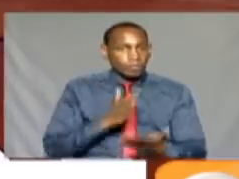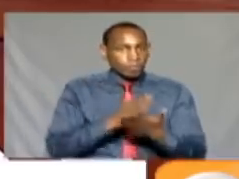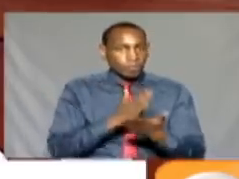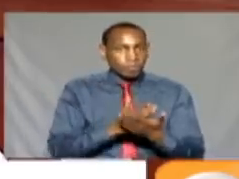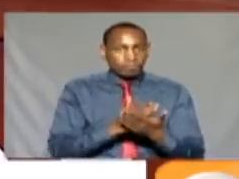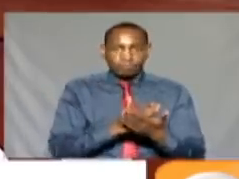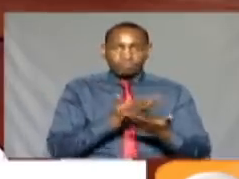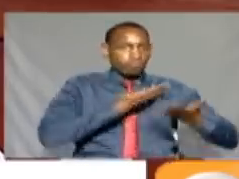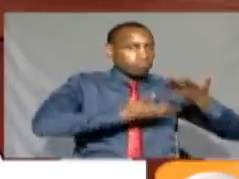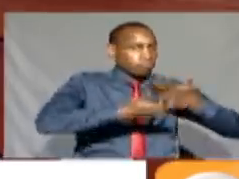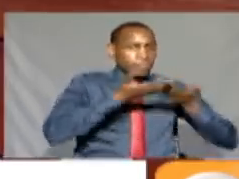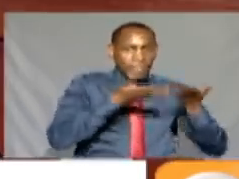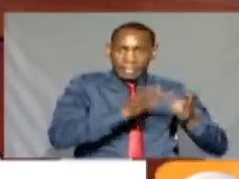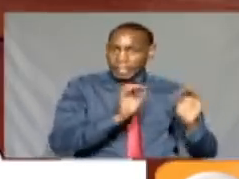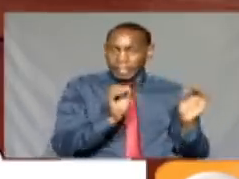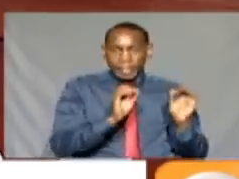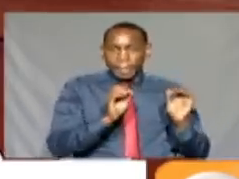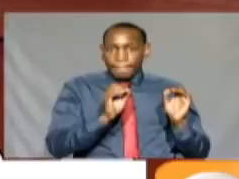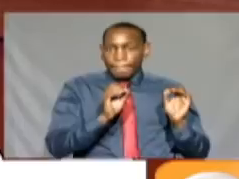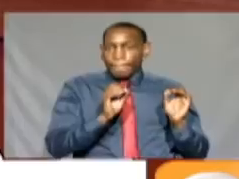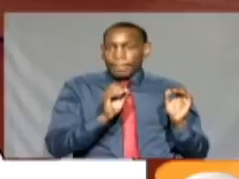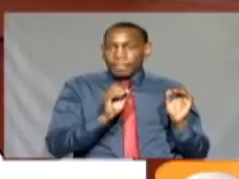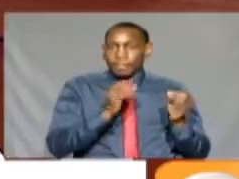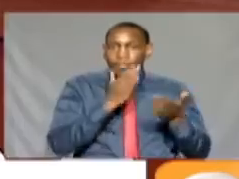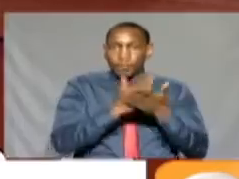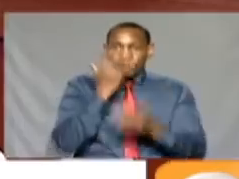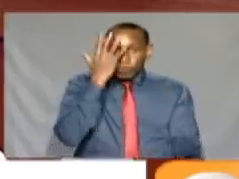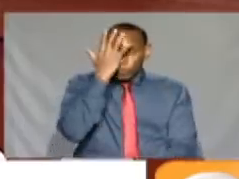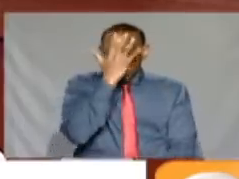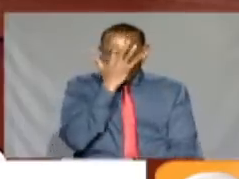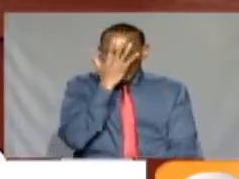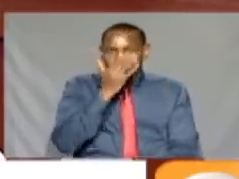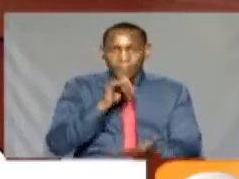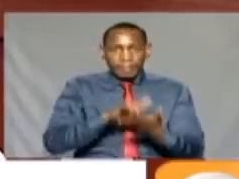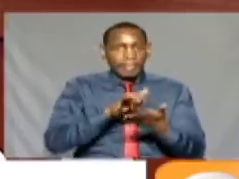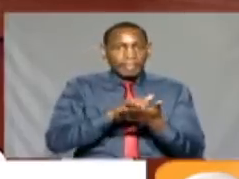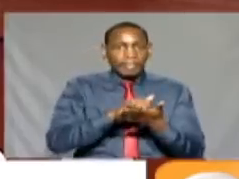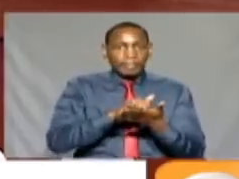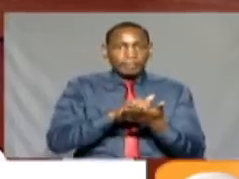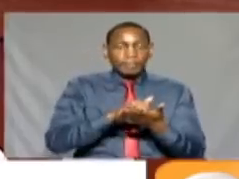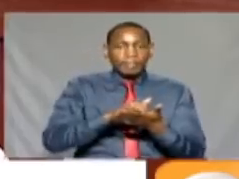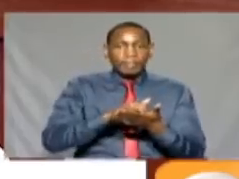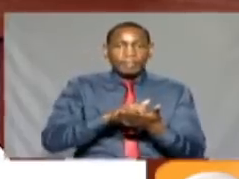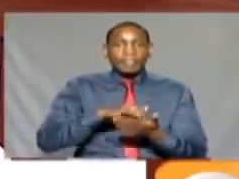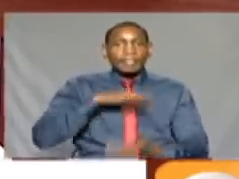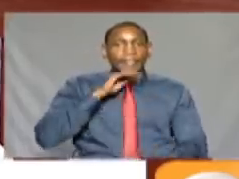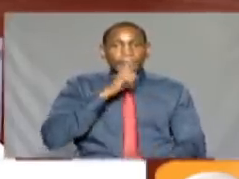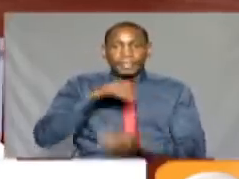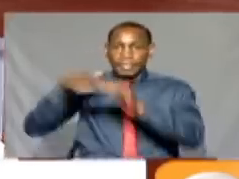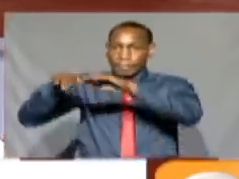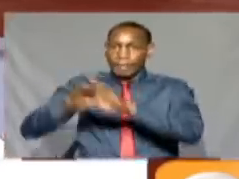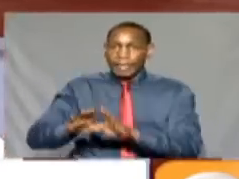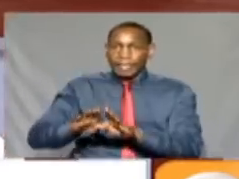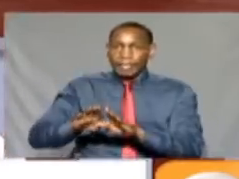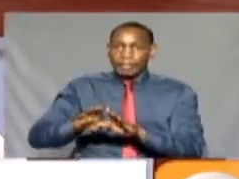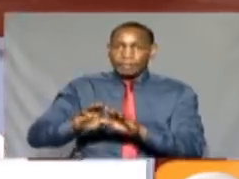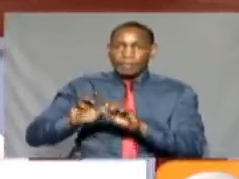talk about here. But anyway, and it's very shameful that Juang is buried at Langada Cemetery. Yeah. It's good